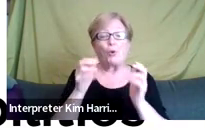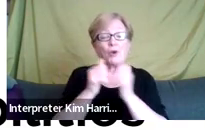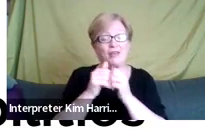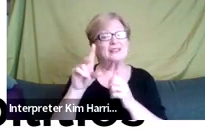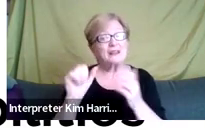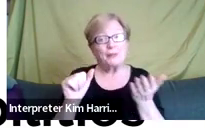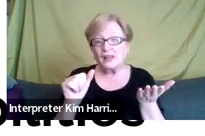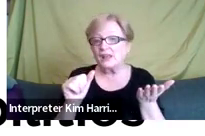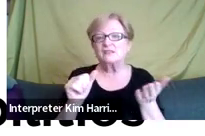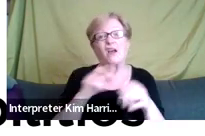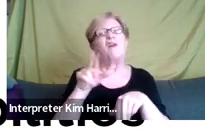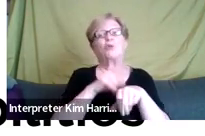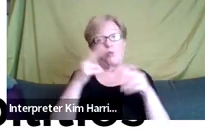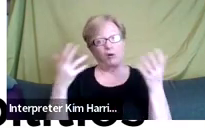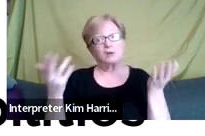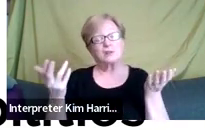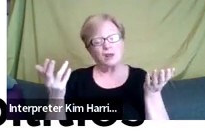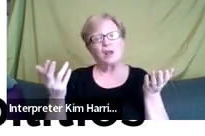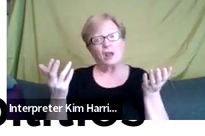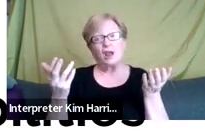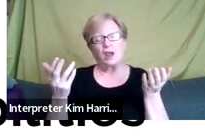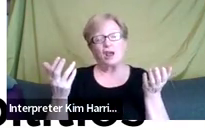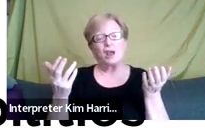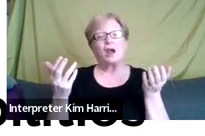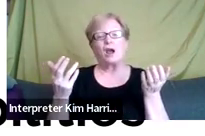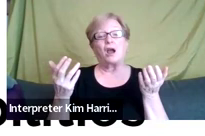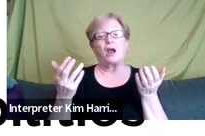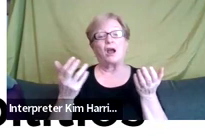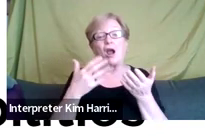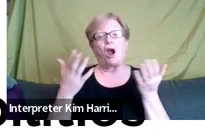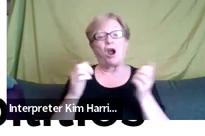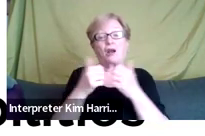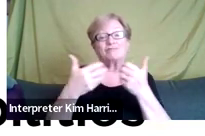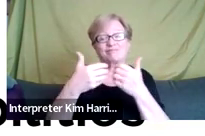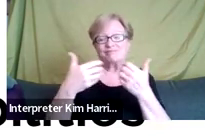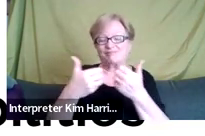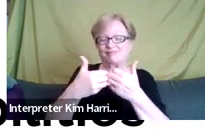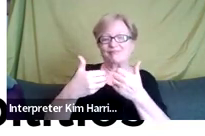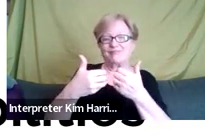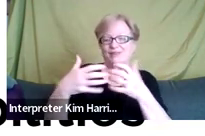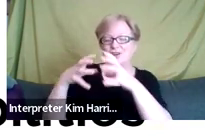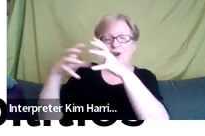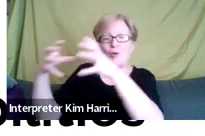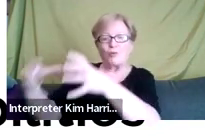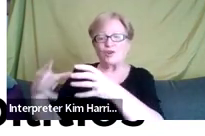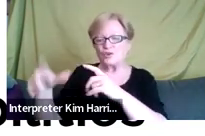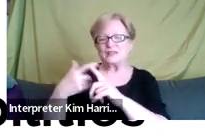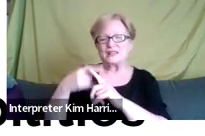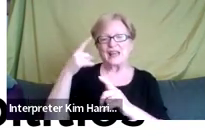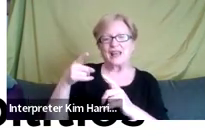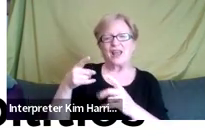disabilities, of course, are marginalized. And so when you put in, you know,